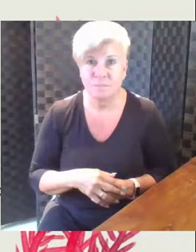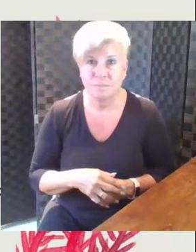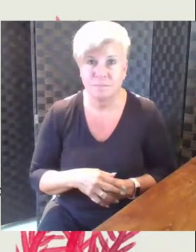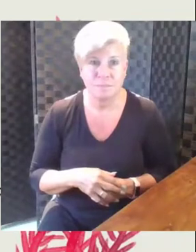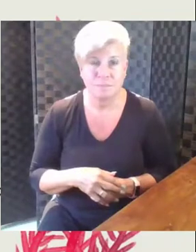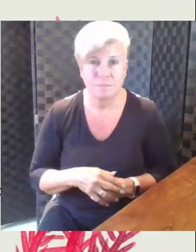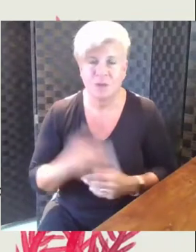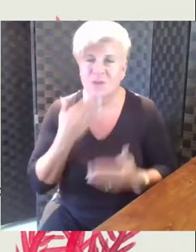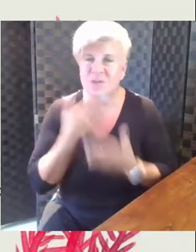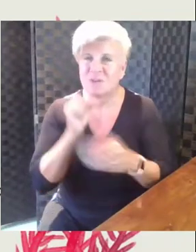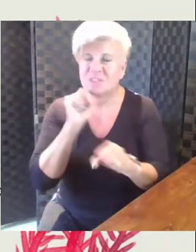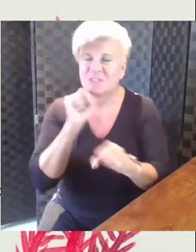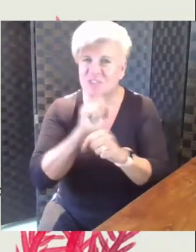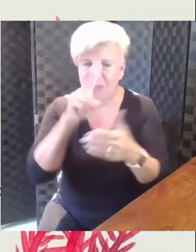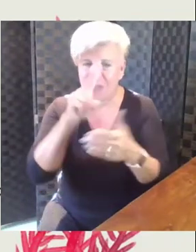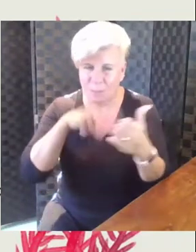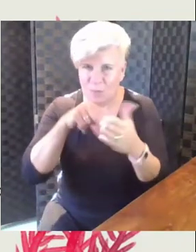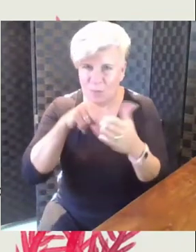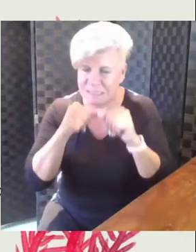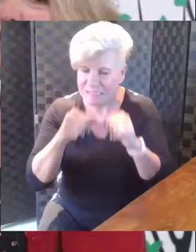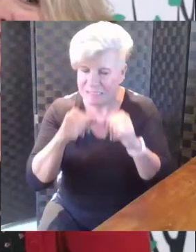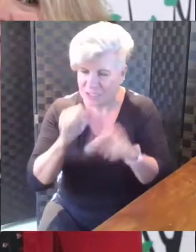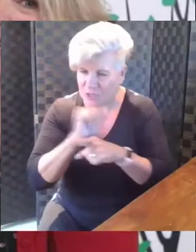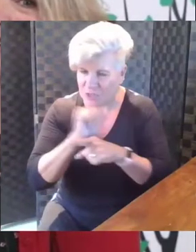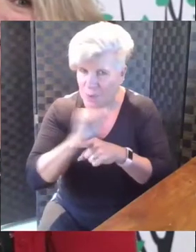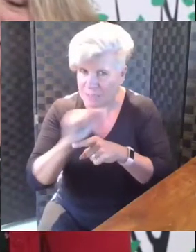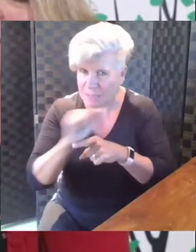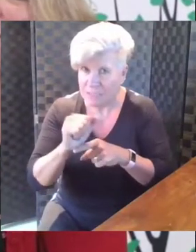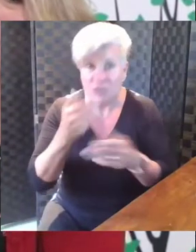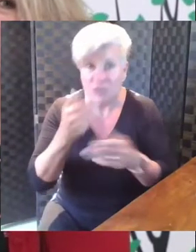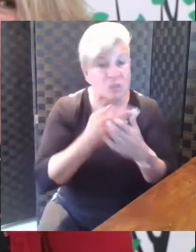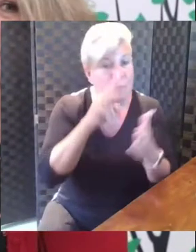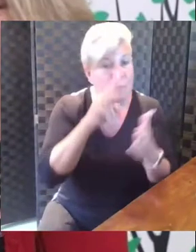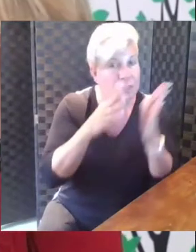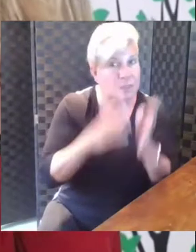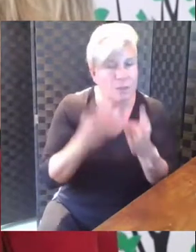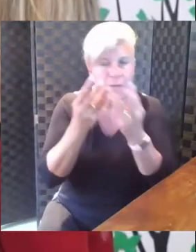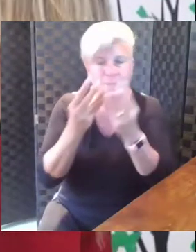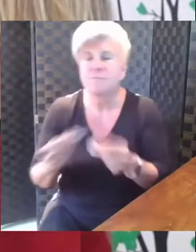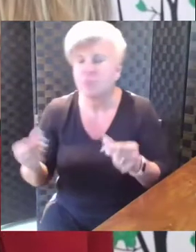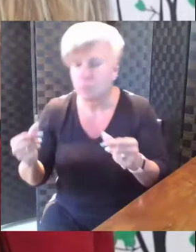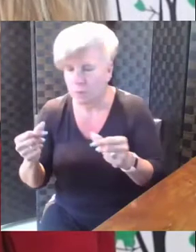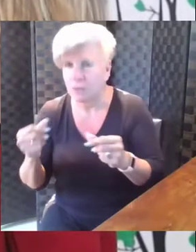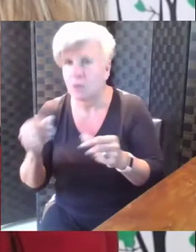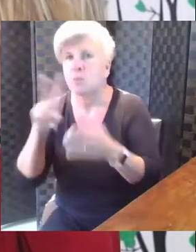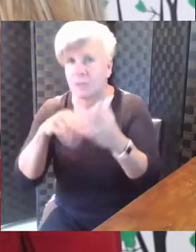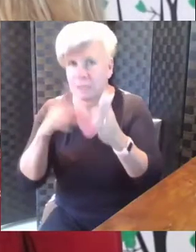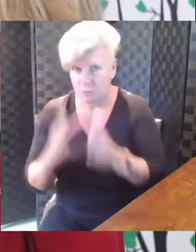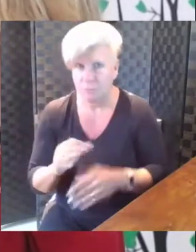Good job on your fluency. Keep practicing because good readers are fluent readers.